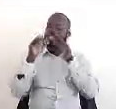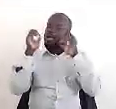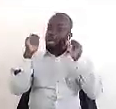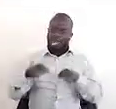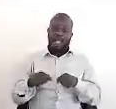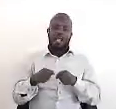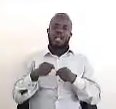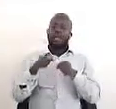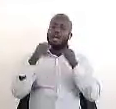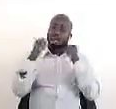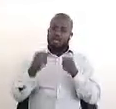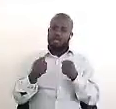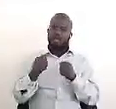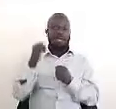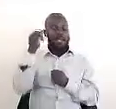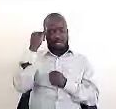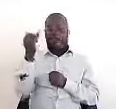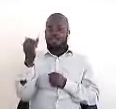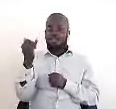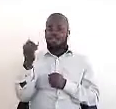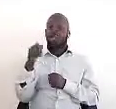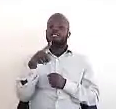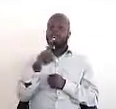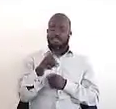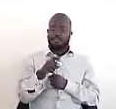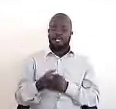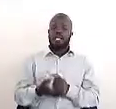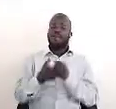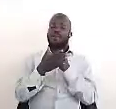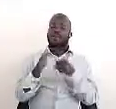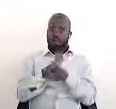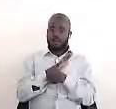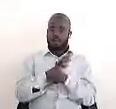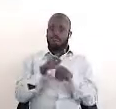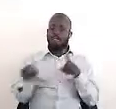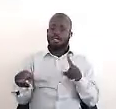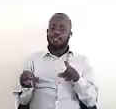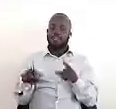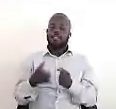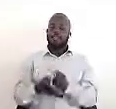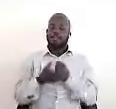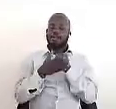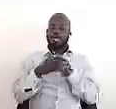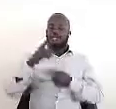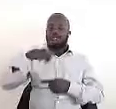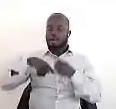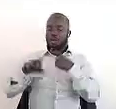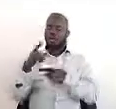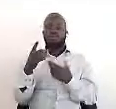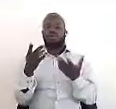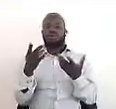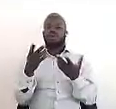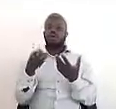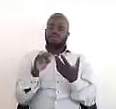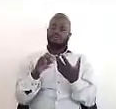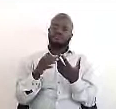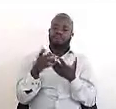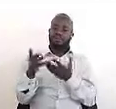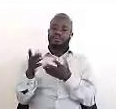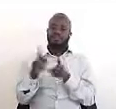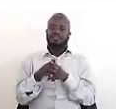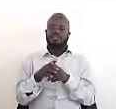can be hard to imagine germs or microbes being helpful, but they help the cycle of growth